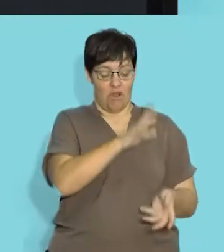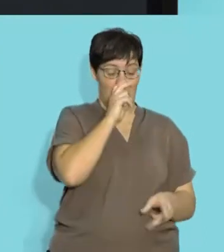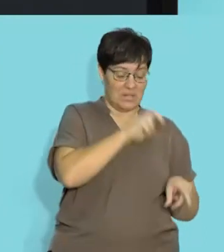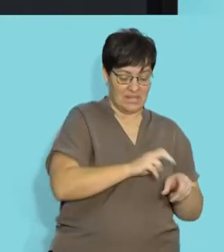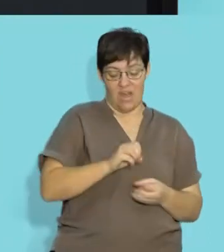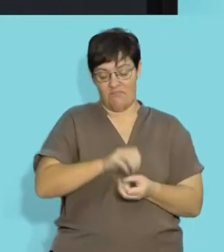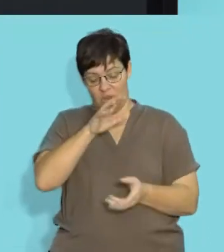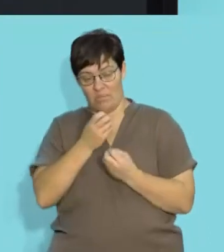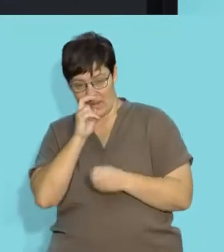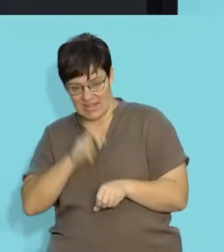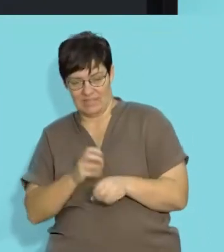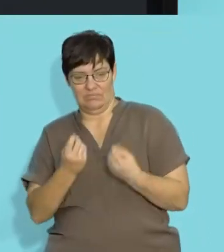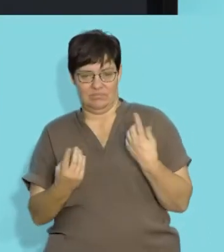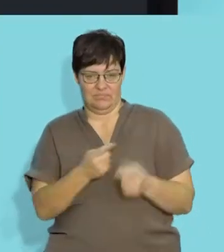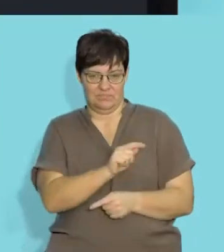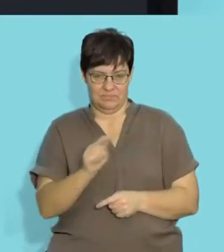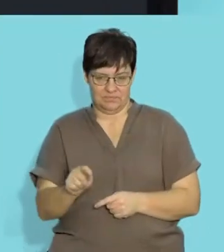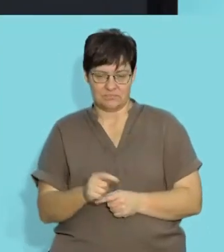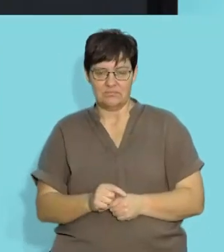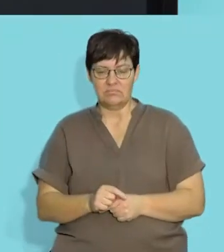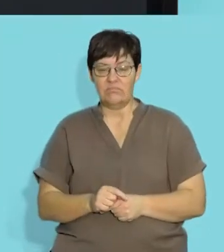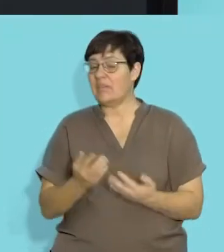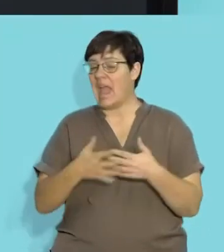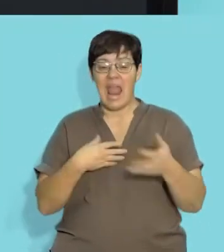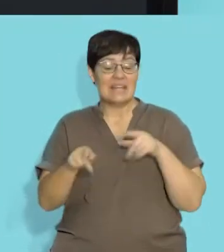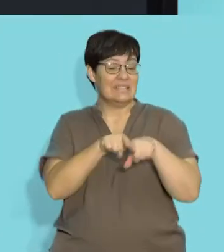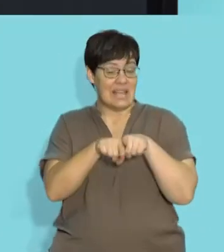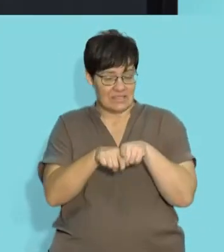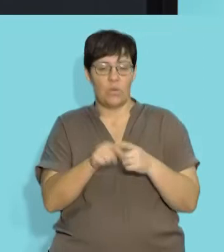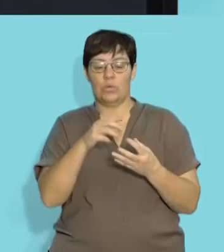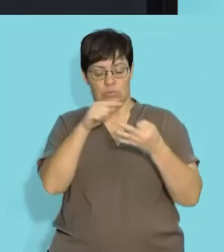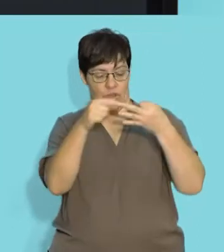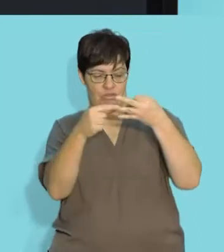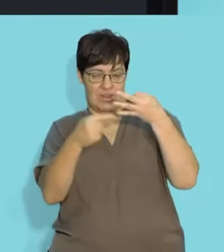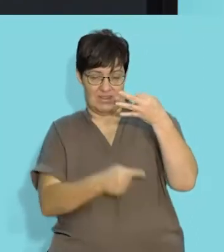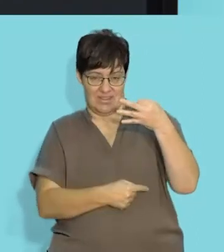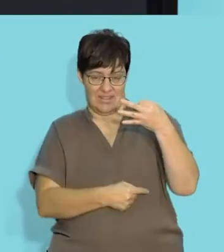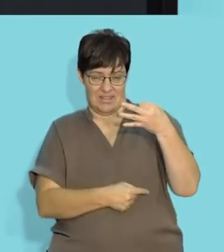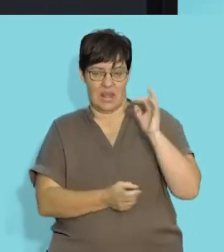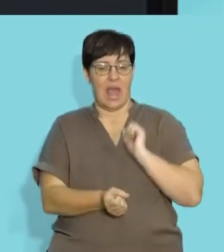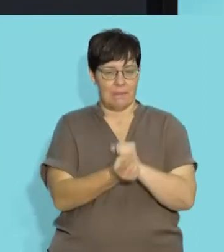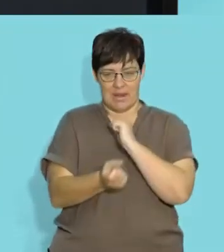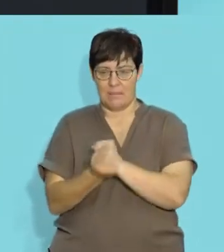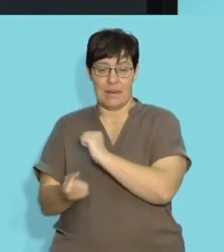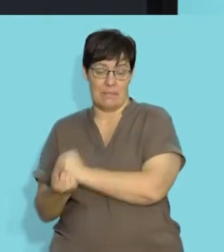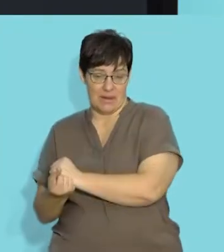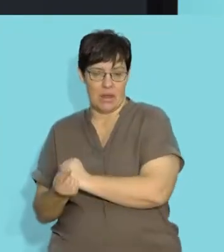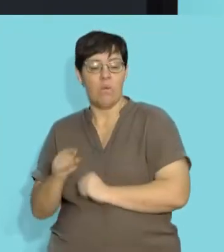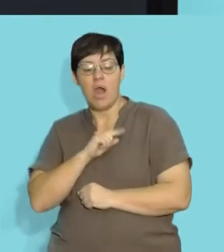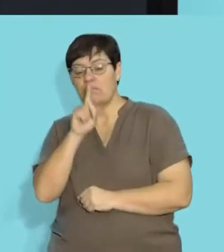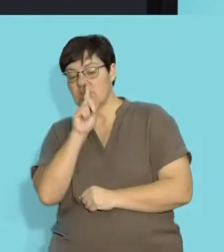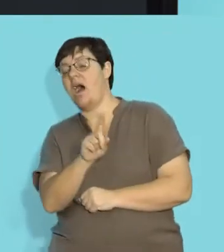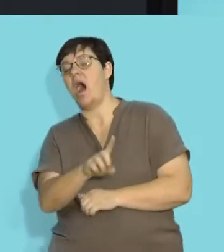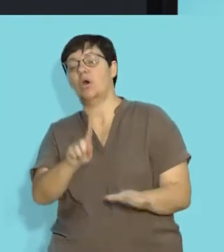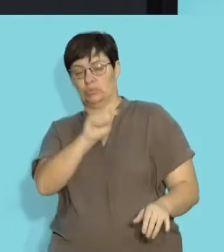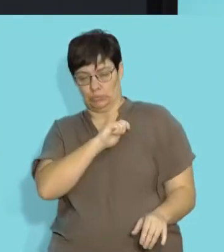our results. So in any experiment, if we do 3 trials and average them, we get a better sense in